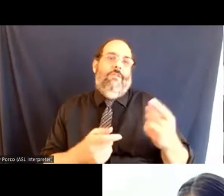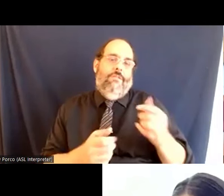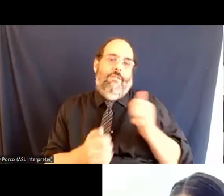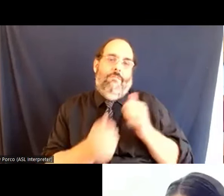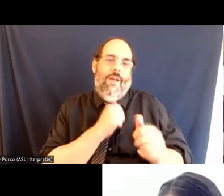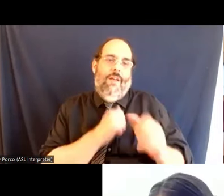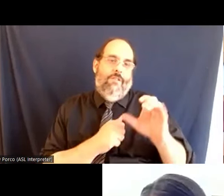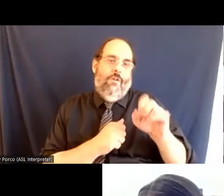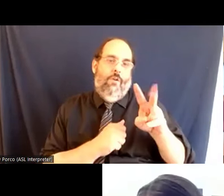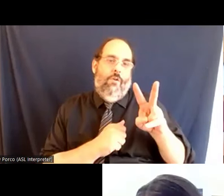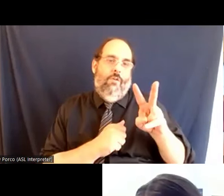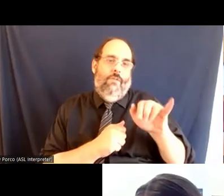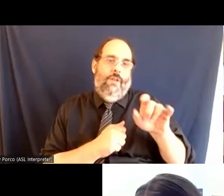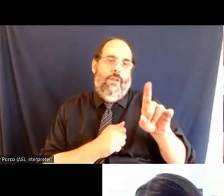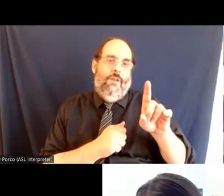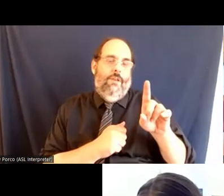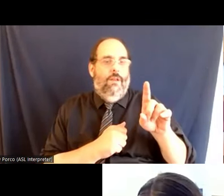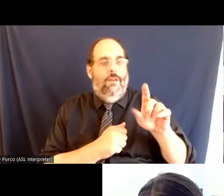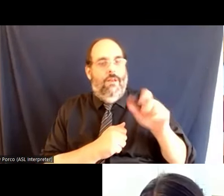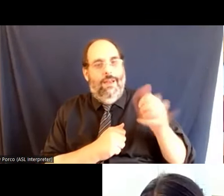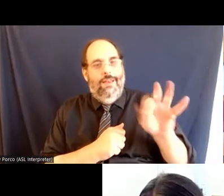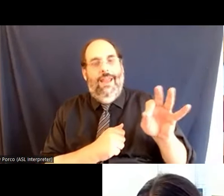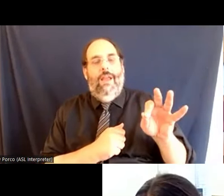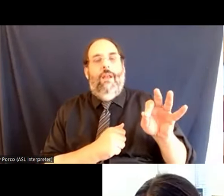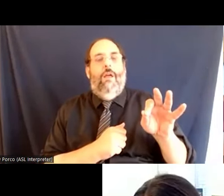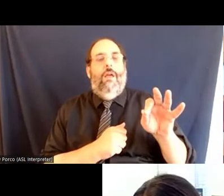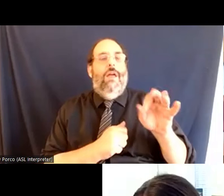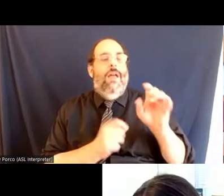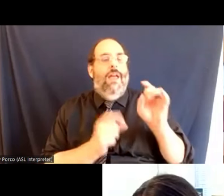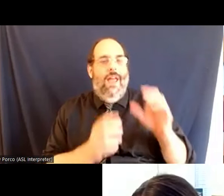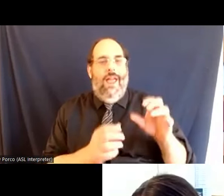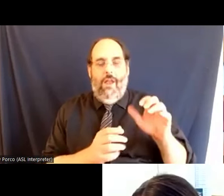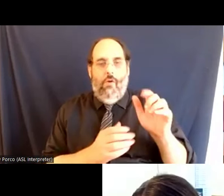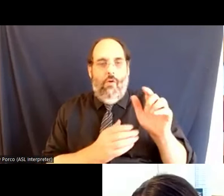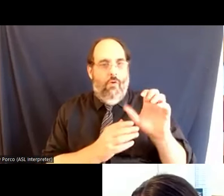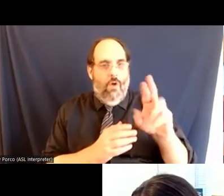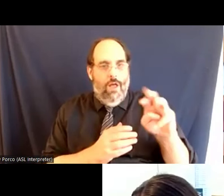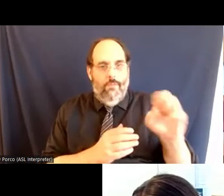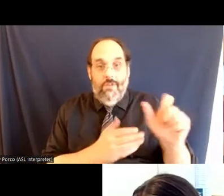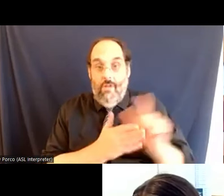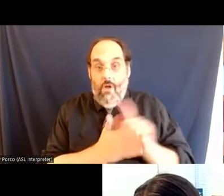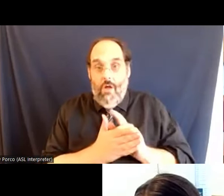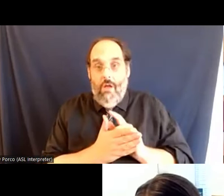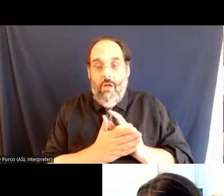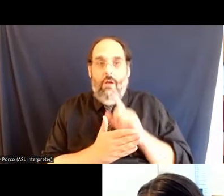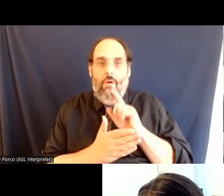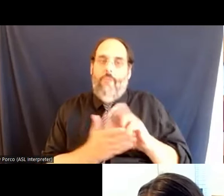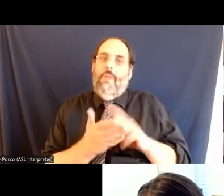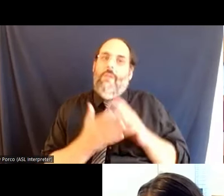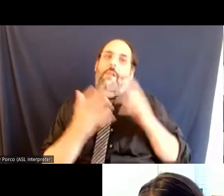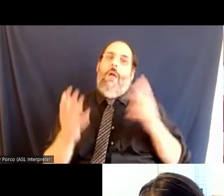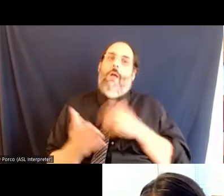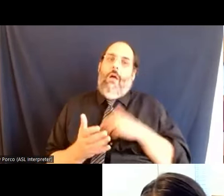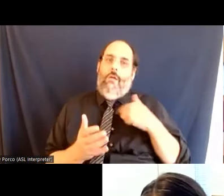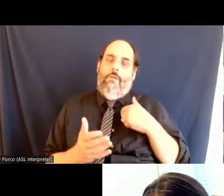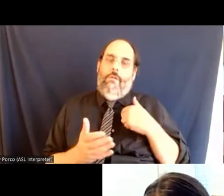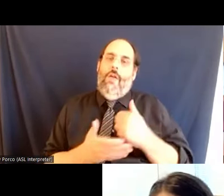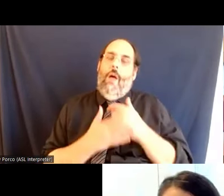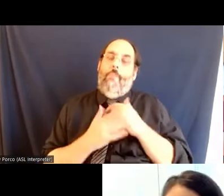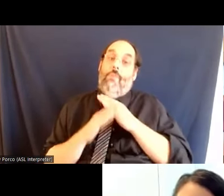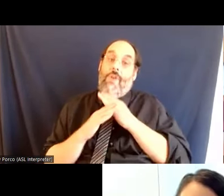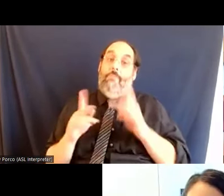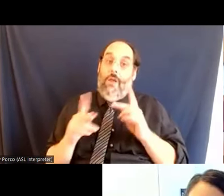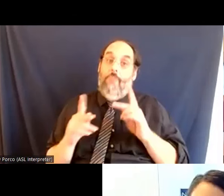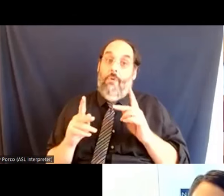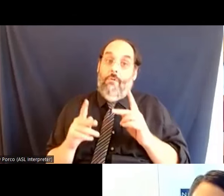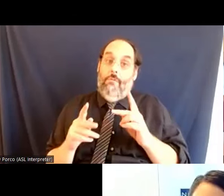Hate Crimes Act and Jamar Hire, No Hate, it has meant a great deal. And I think it's helped protect people,